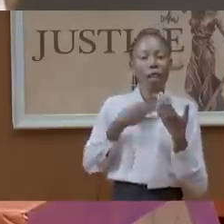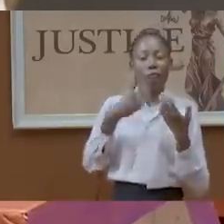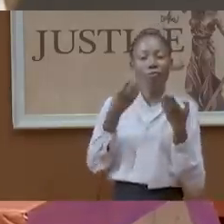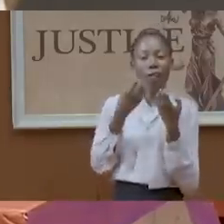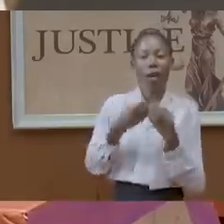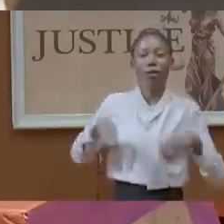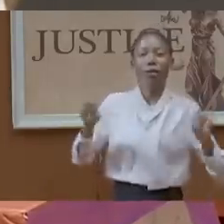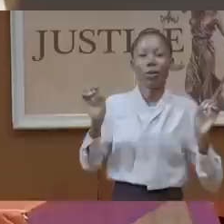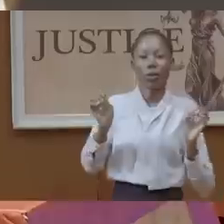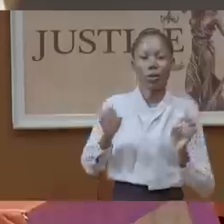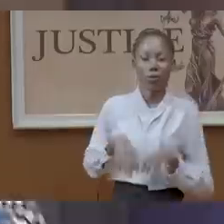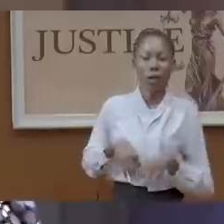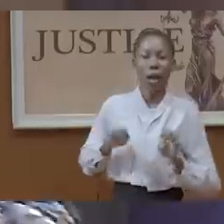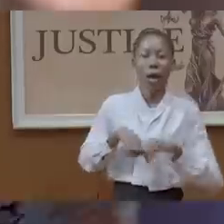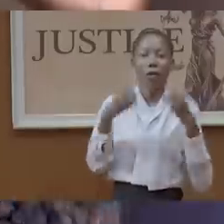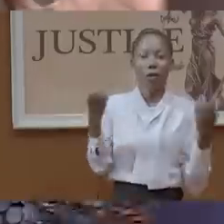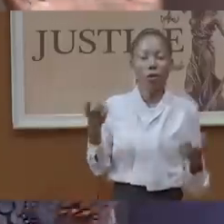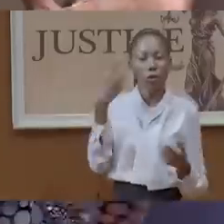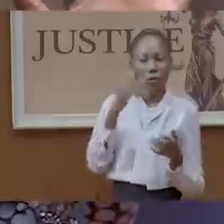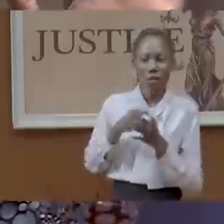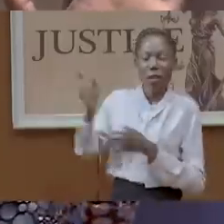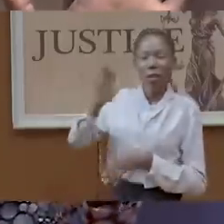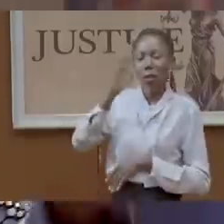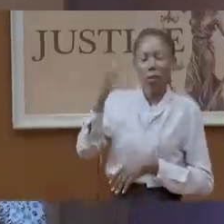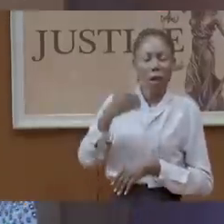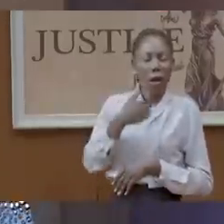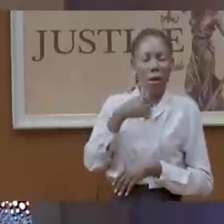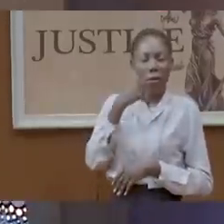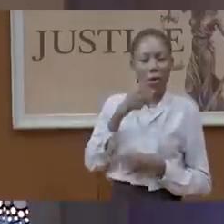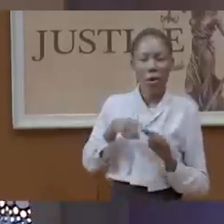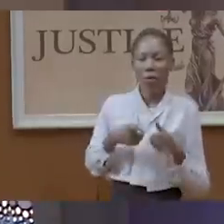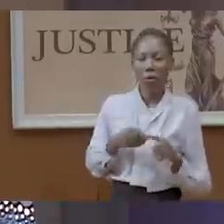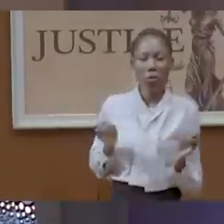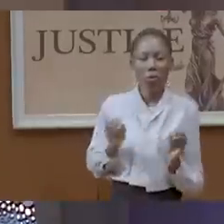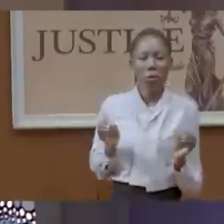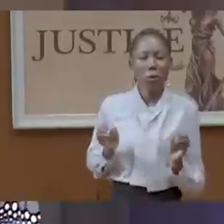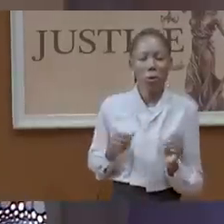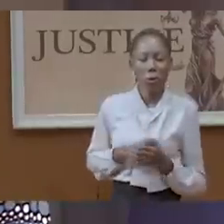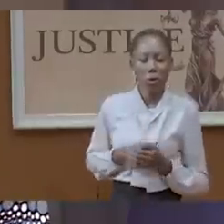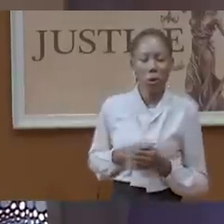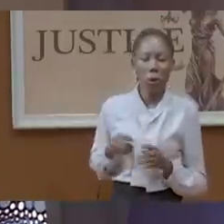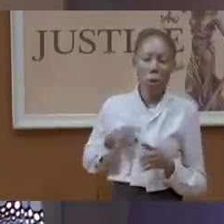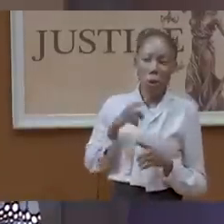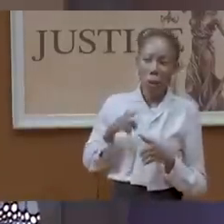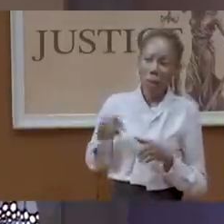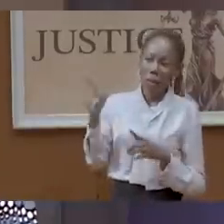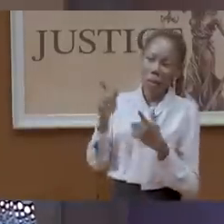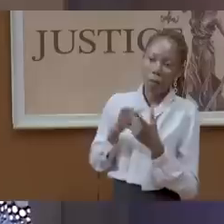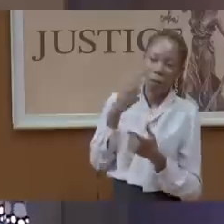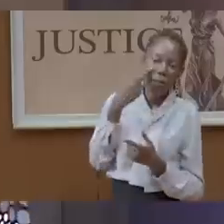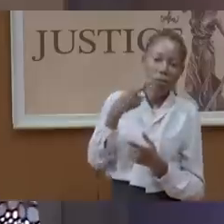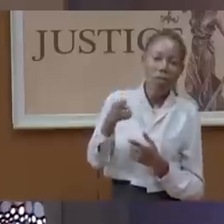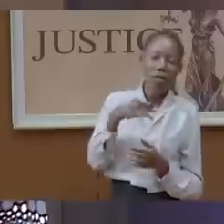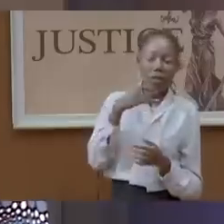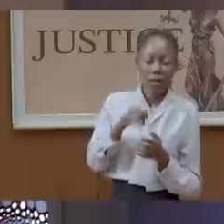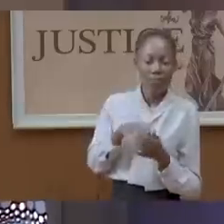Because I met her, I don't know anything, but I never had any girlfriend in my life. I met her. What she told me later was that